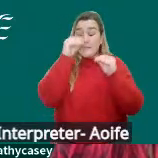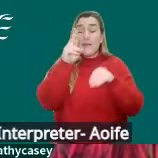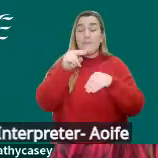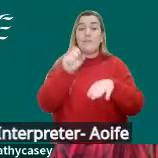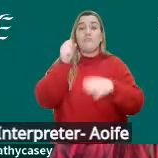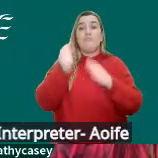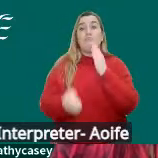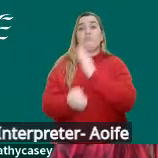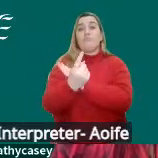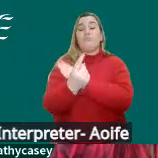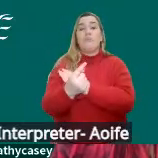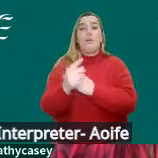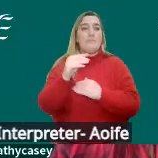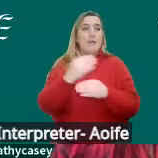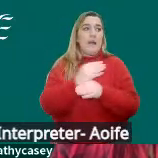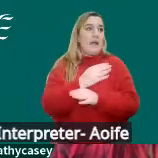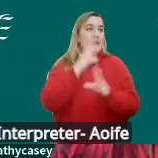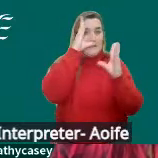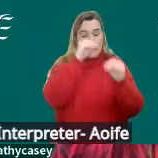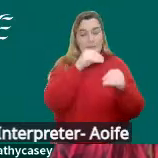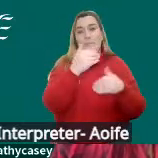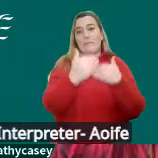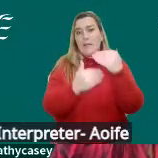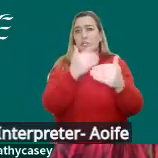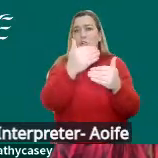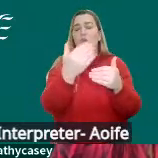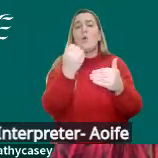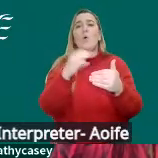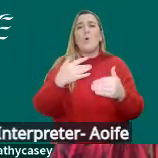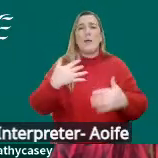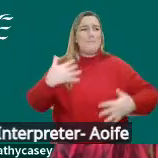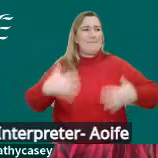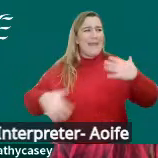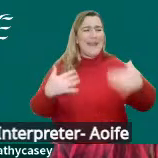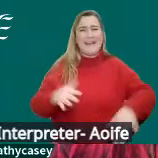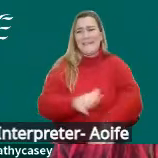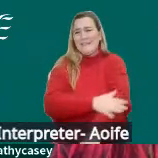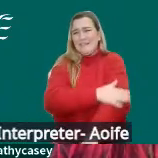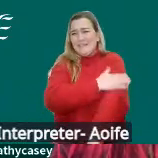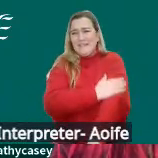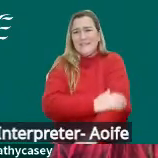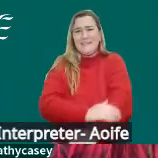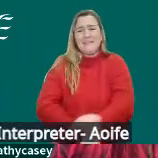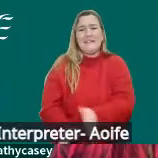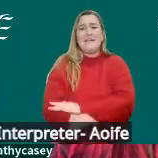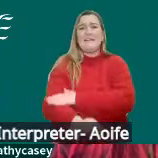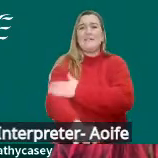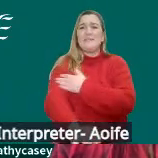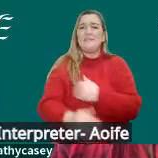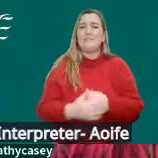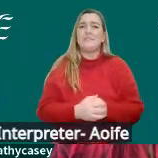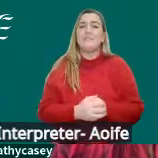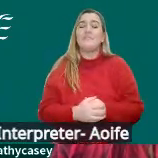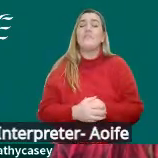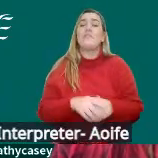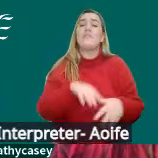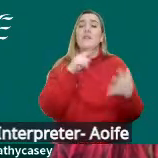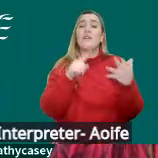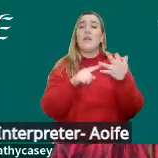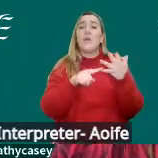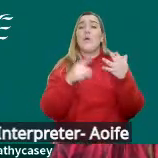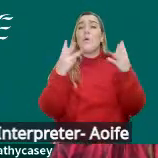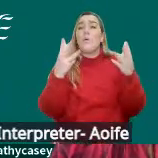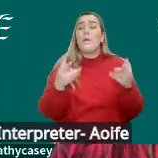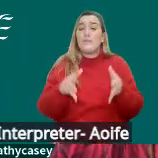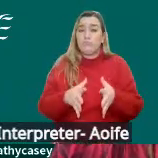night sweats can wake us, or joint aches and pains can wake us. Weight gain, another big issue. Our metabolism changes in